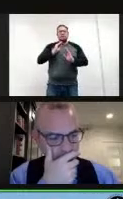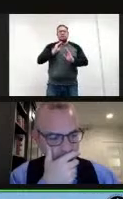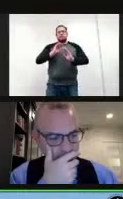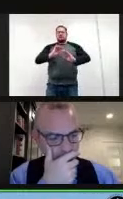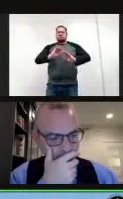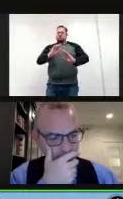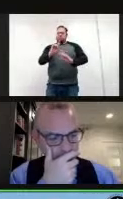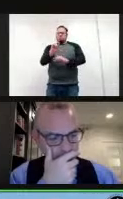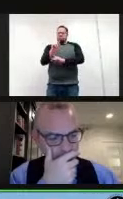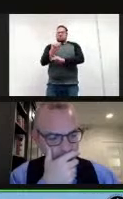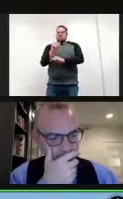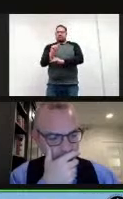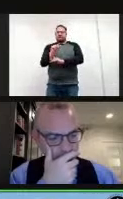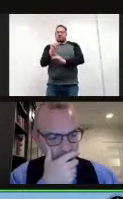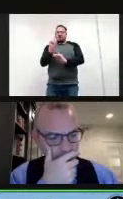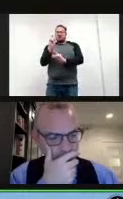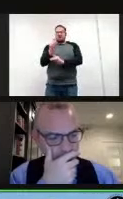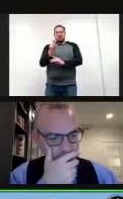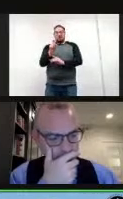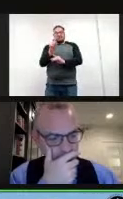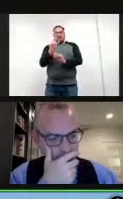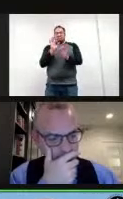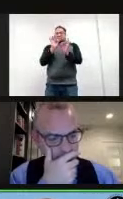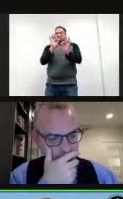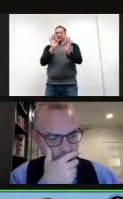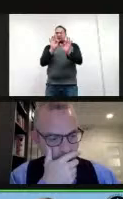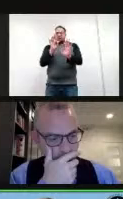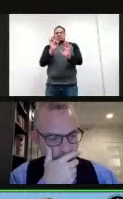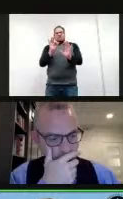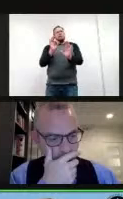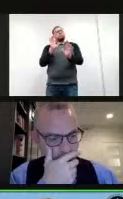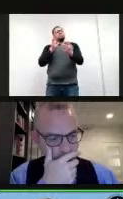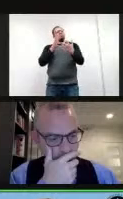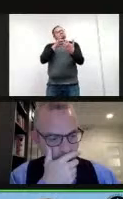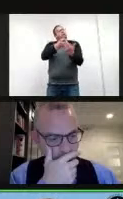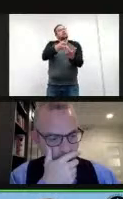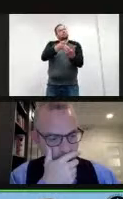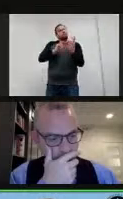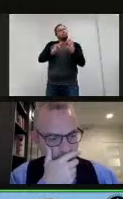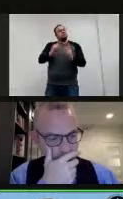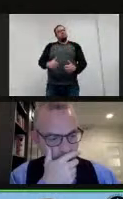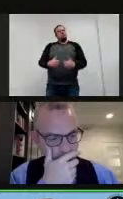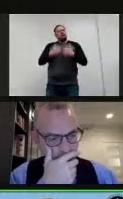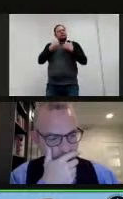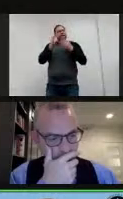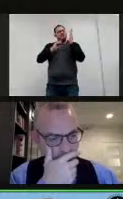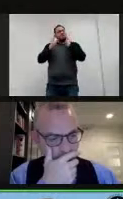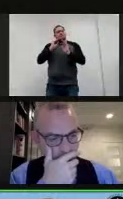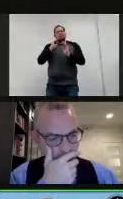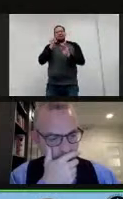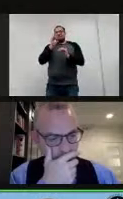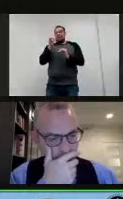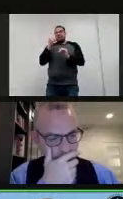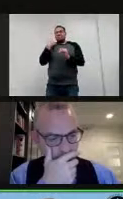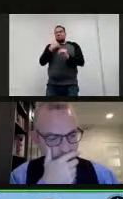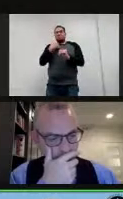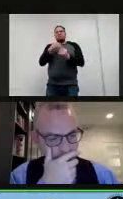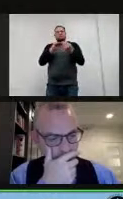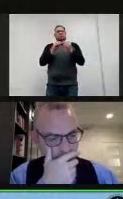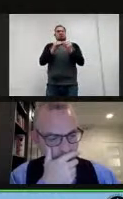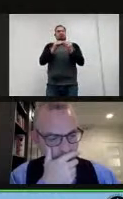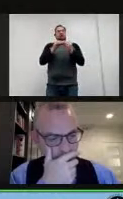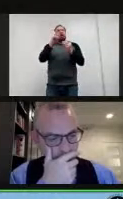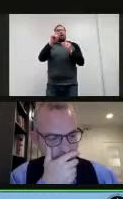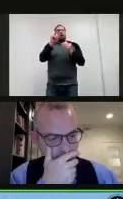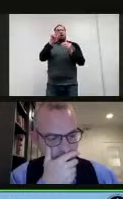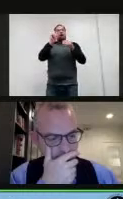data should ideally match with people's lived experience. That's how, otherwise we are simply doing data imputation,